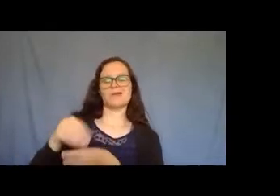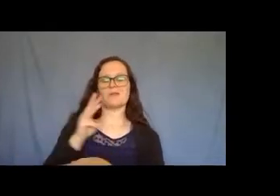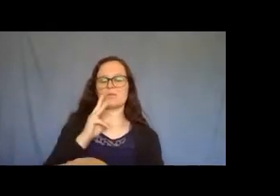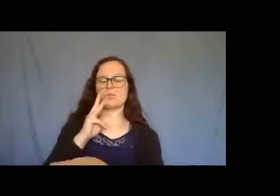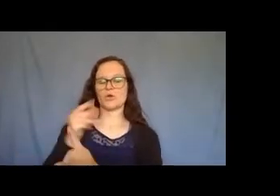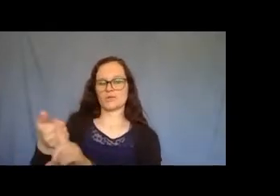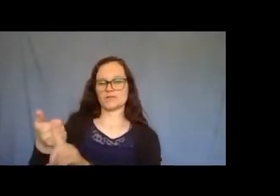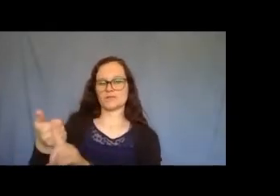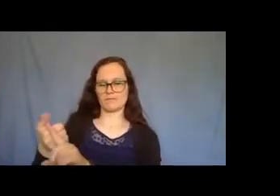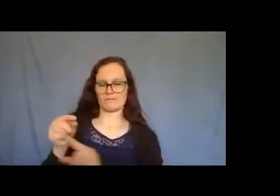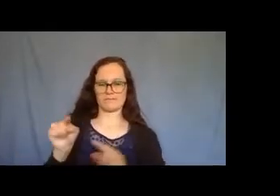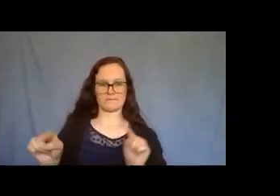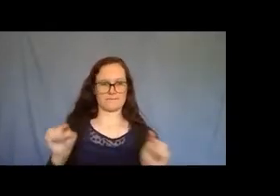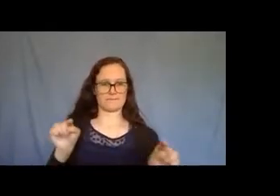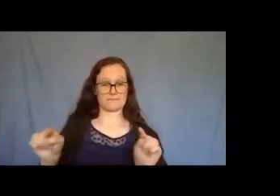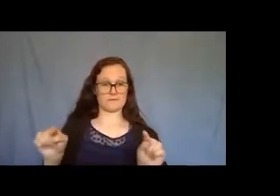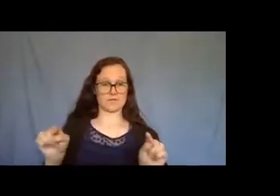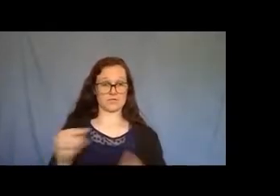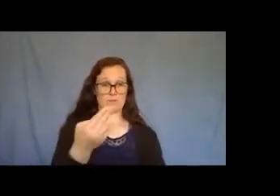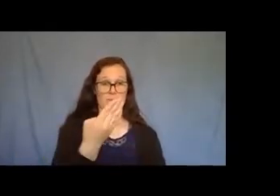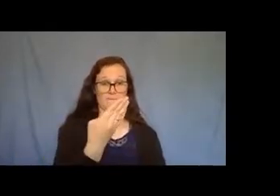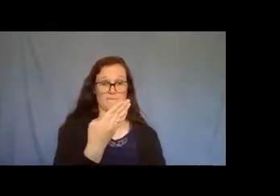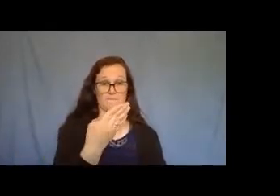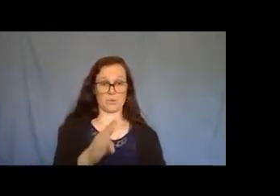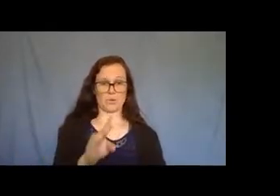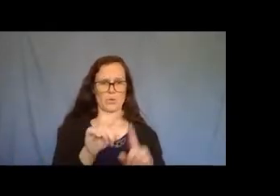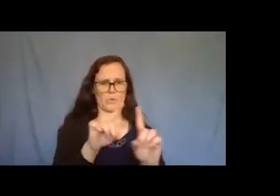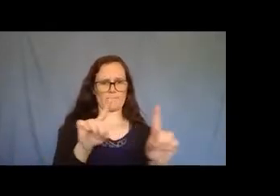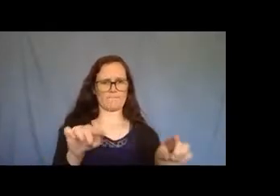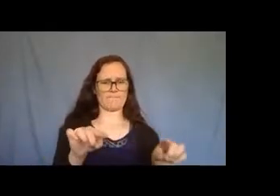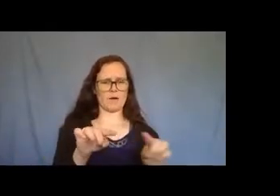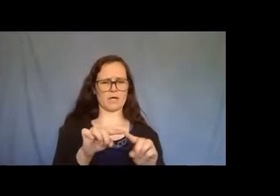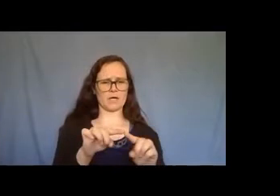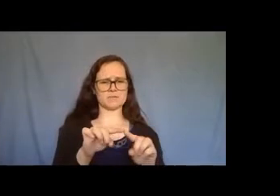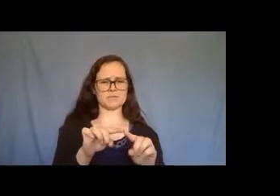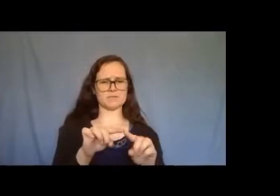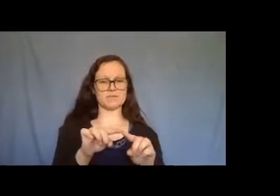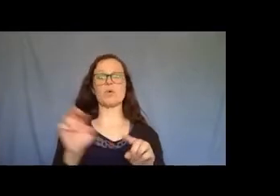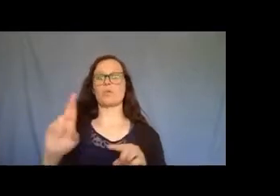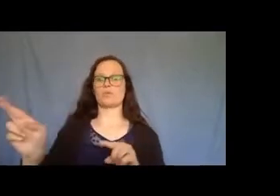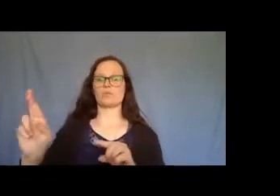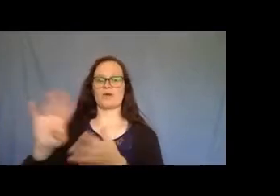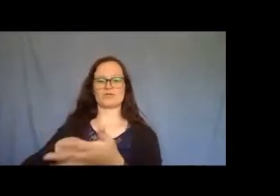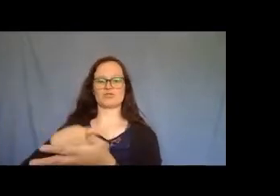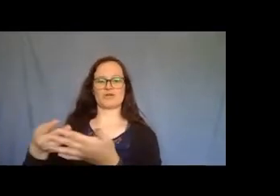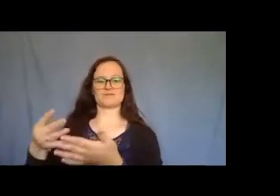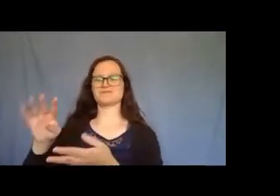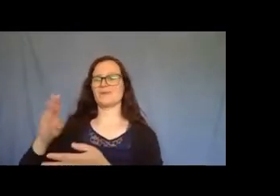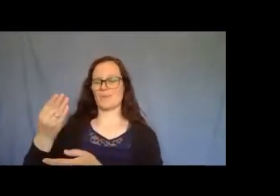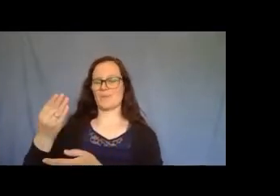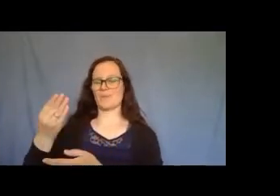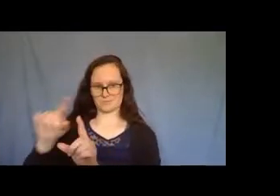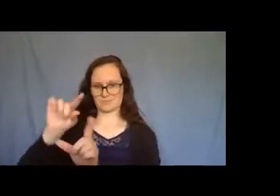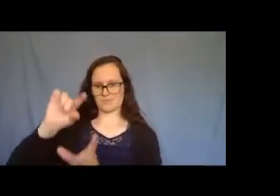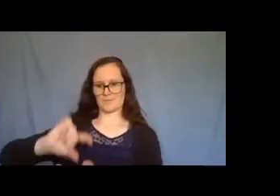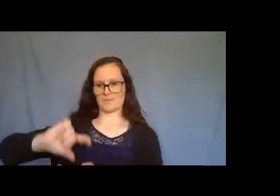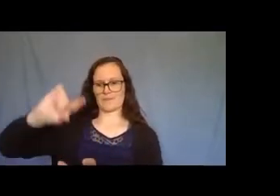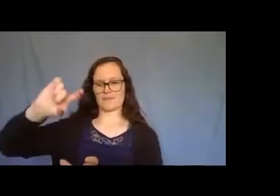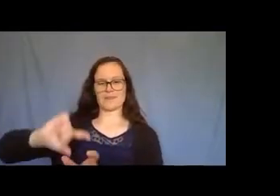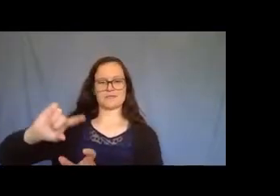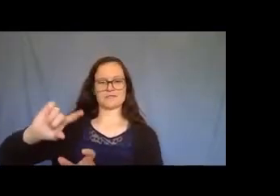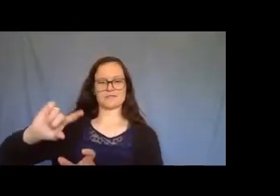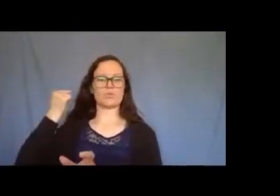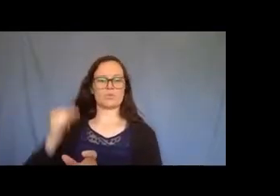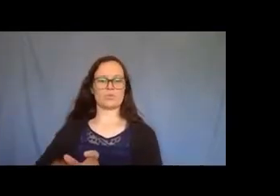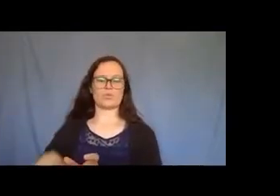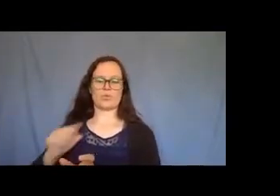little blue box in the chart on the right is just the range of pre-Gold King mine data, the chart on the left to give